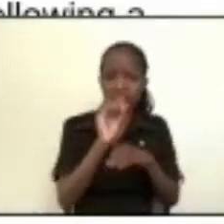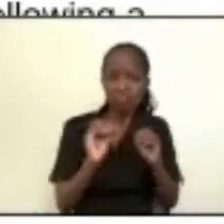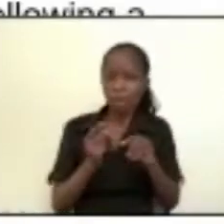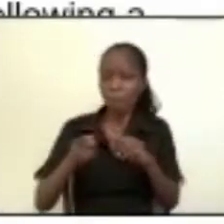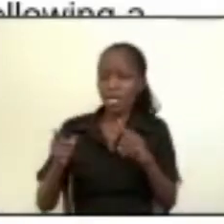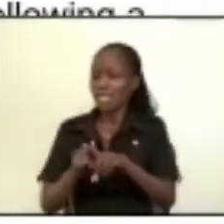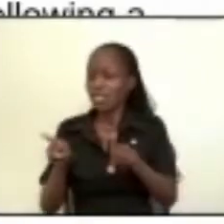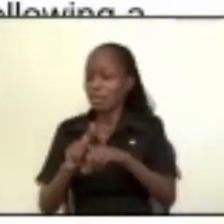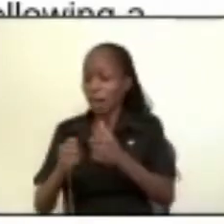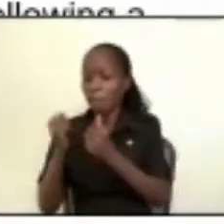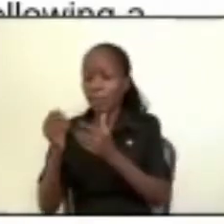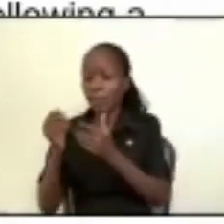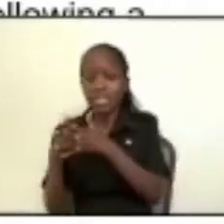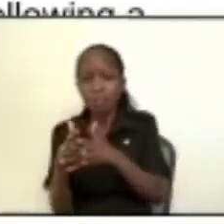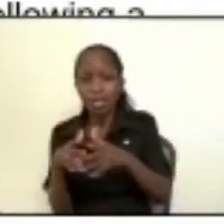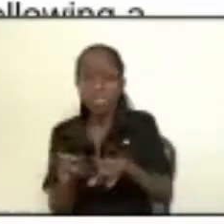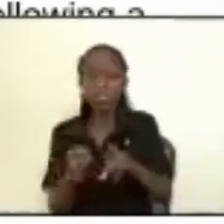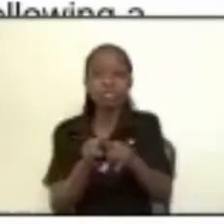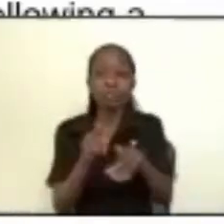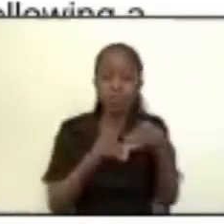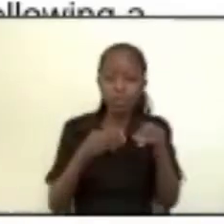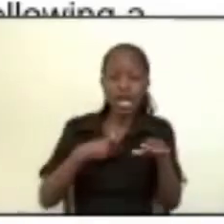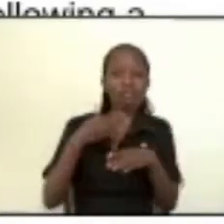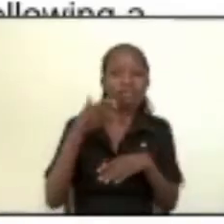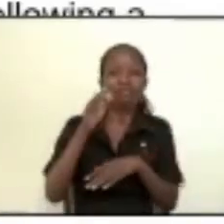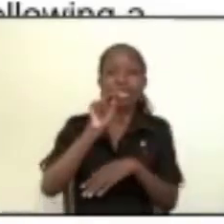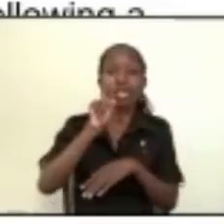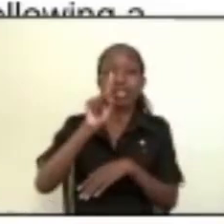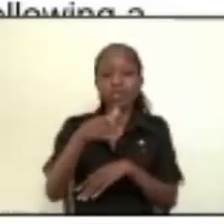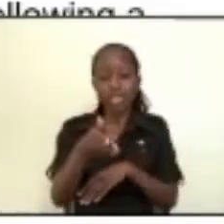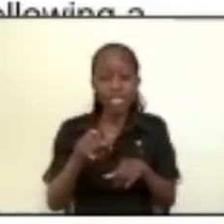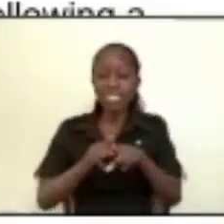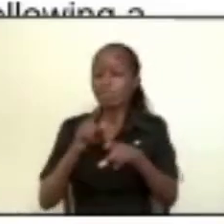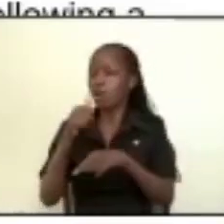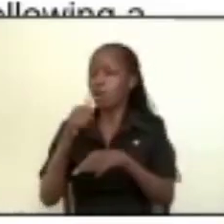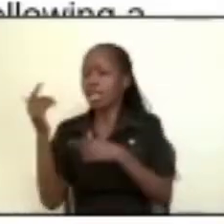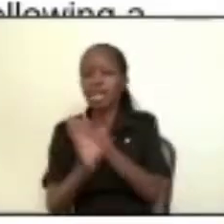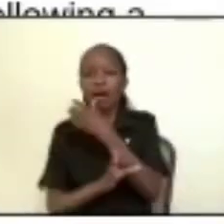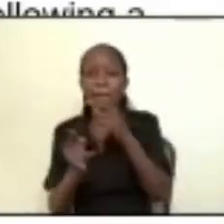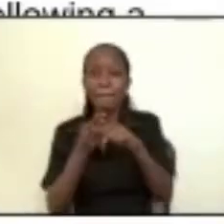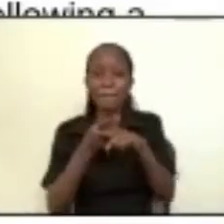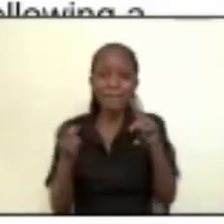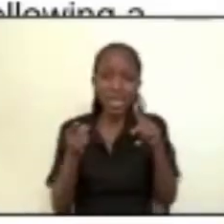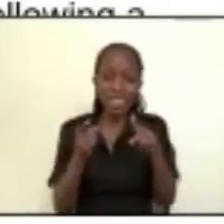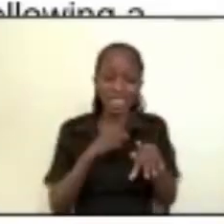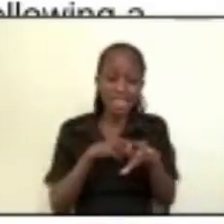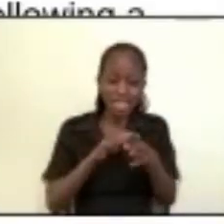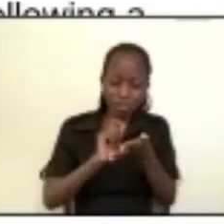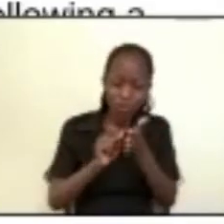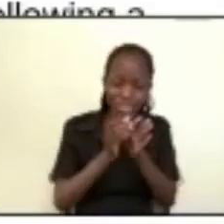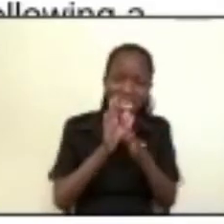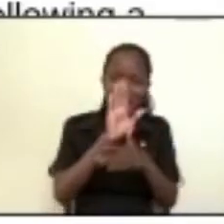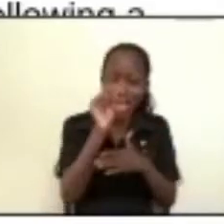happens in America, it happens, even in the UK and other countries. But then when it comes to African coverage, why is it